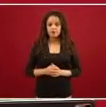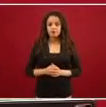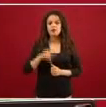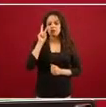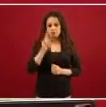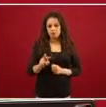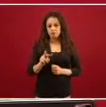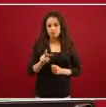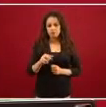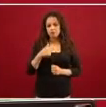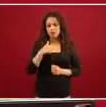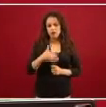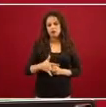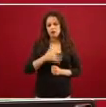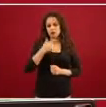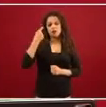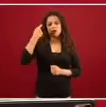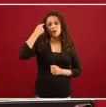repeatedly our